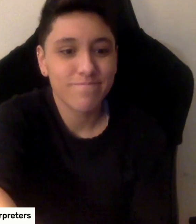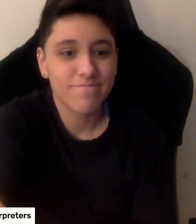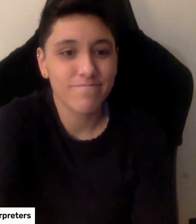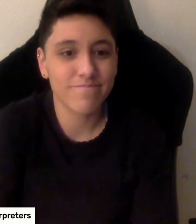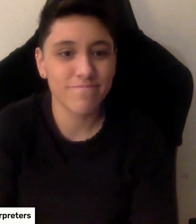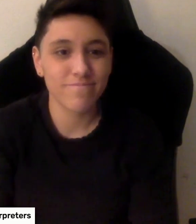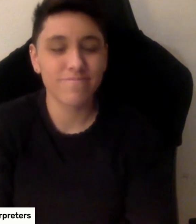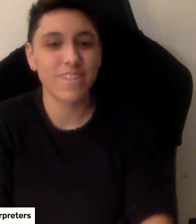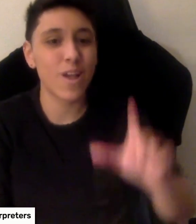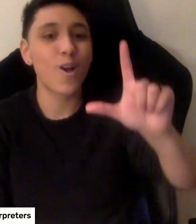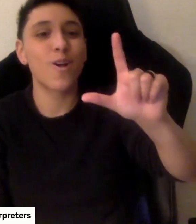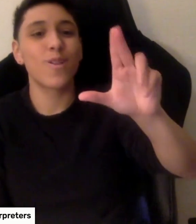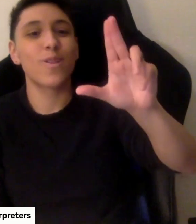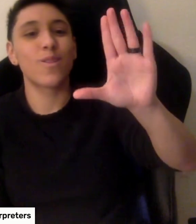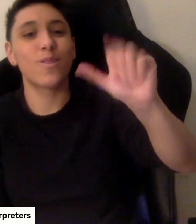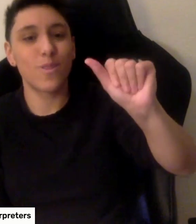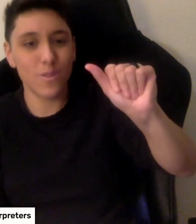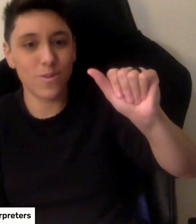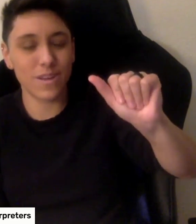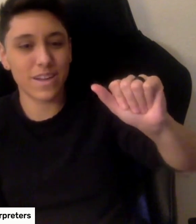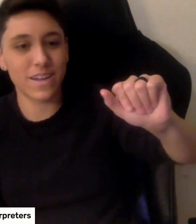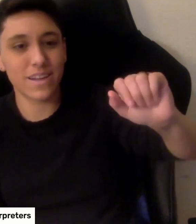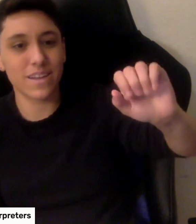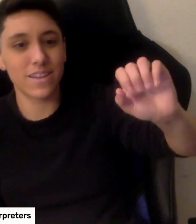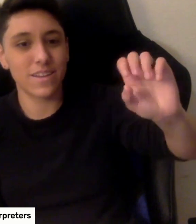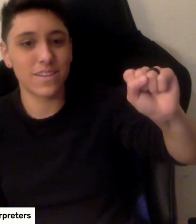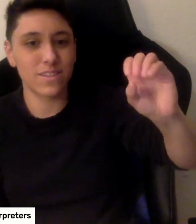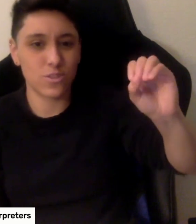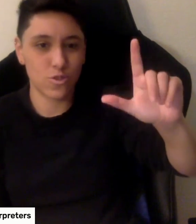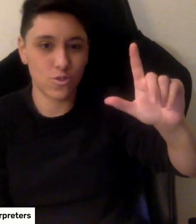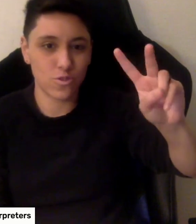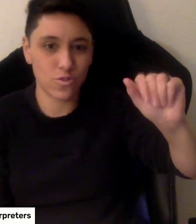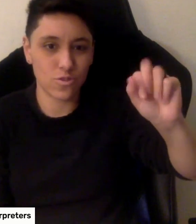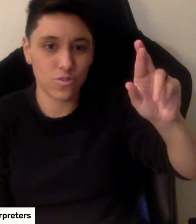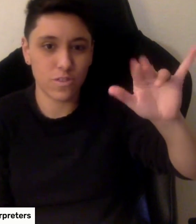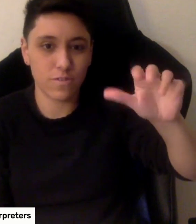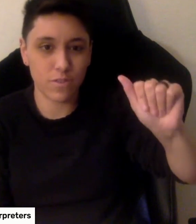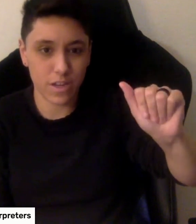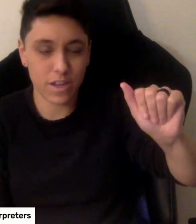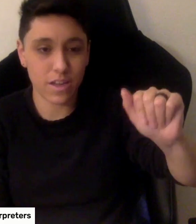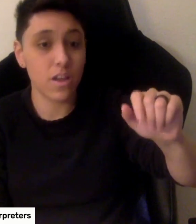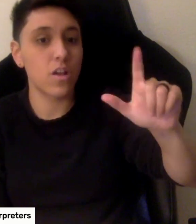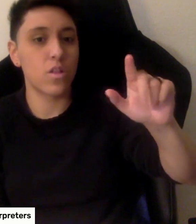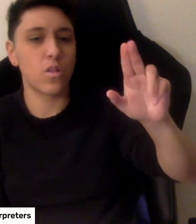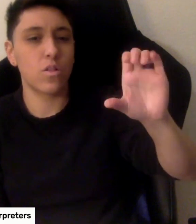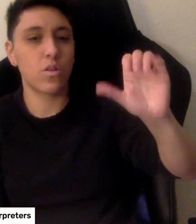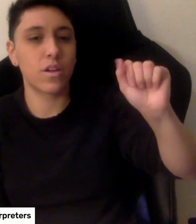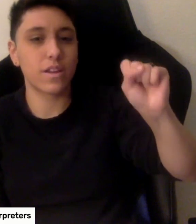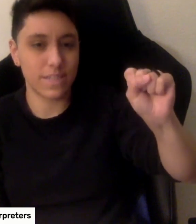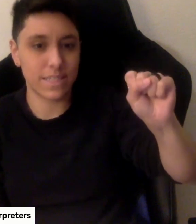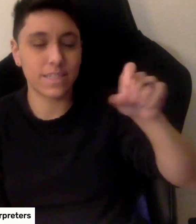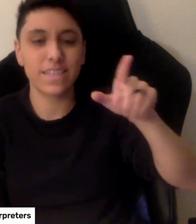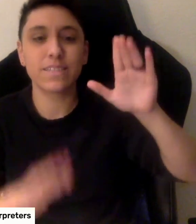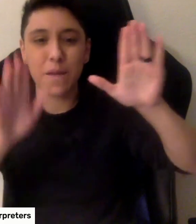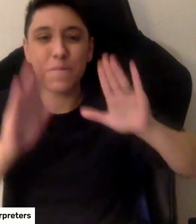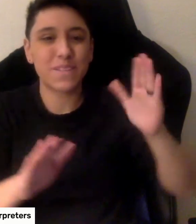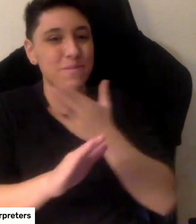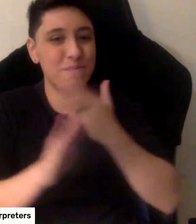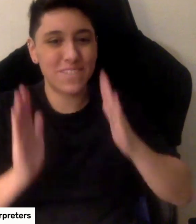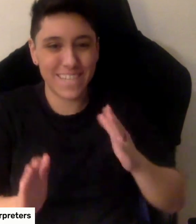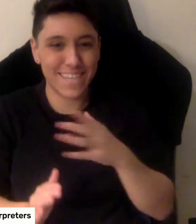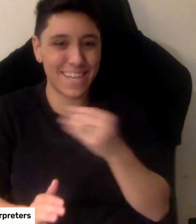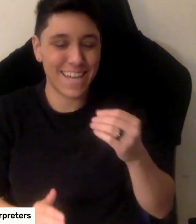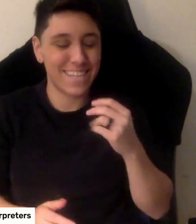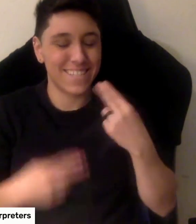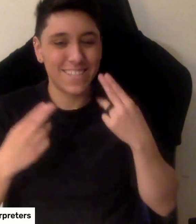Lucas Silveria, thank you. That's it. That's his name, Lucas. He's an amazing musician and a singer, and I'm so sorry I forgot his